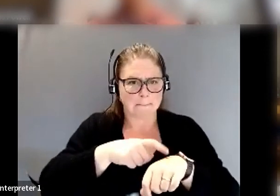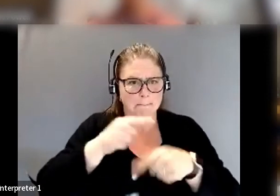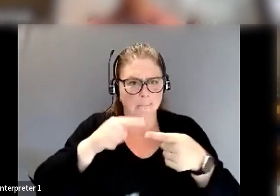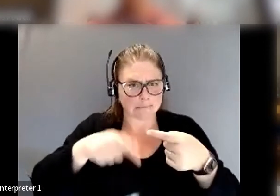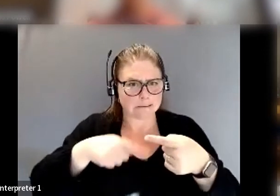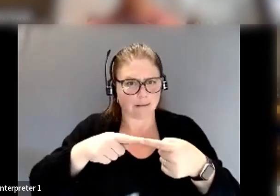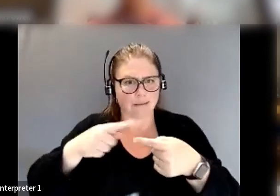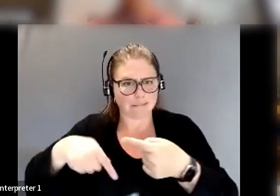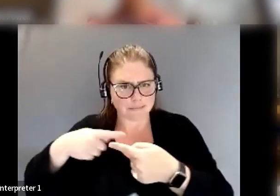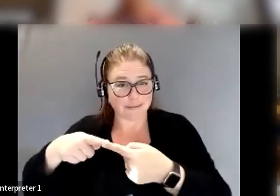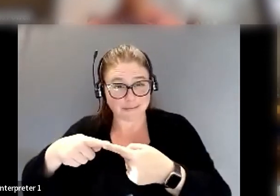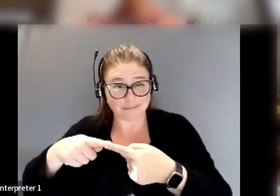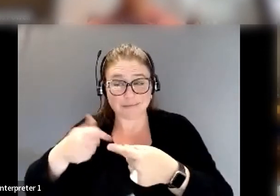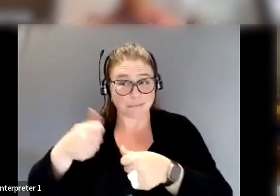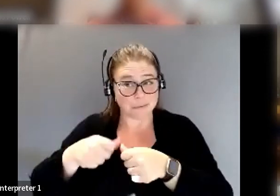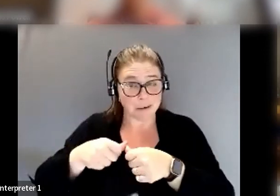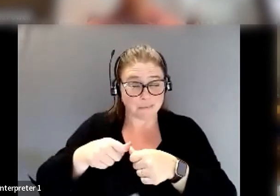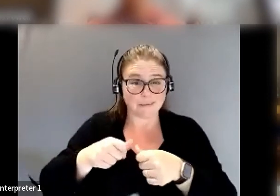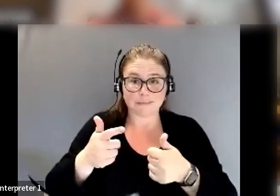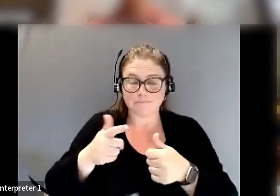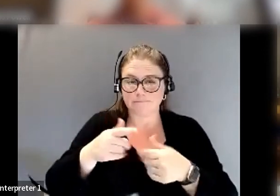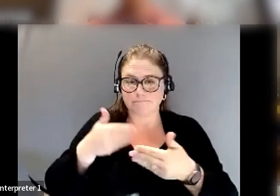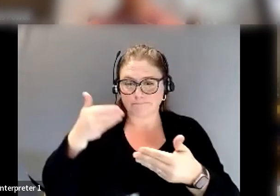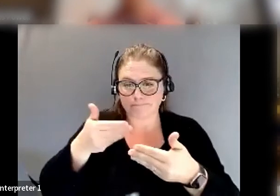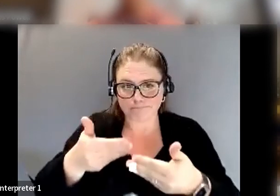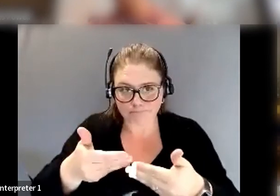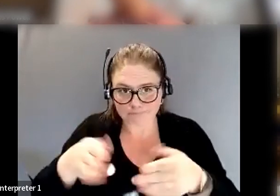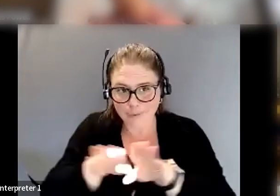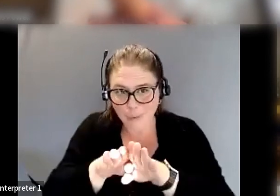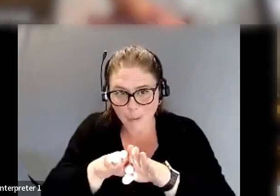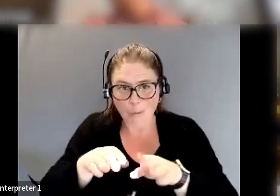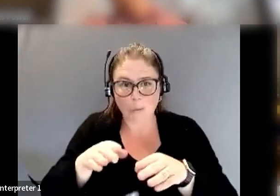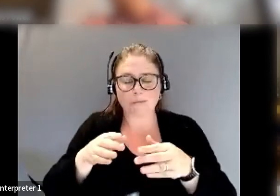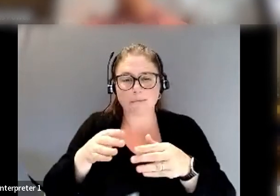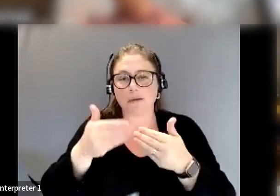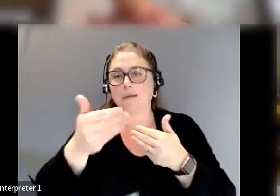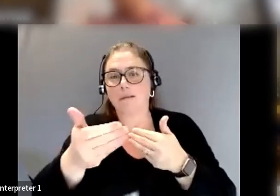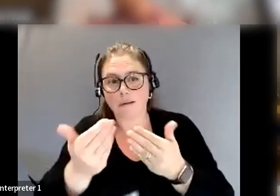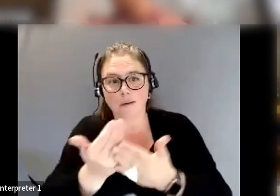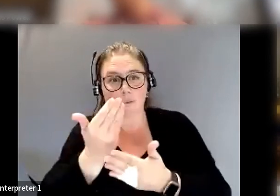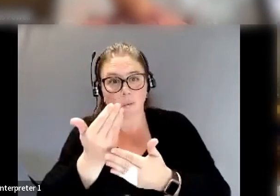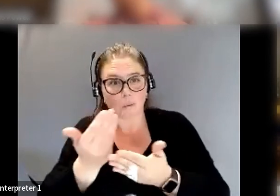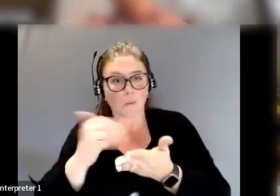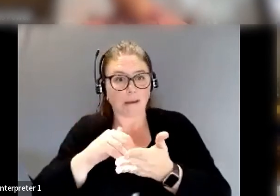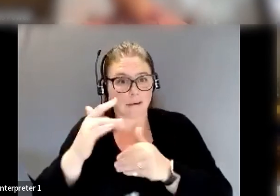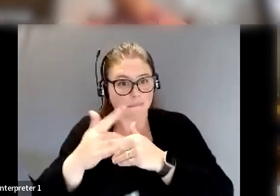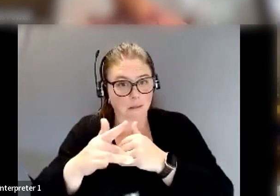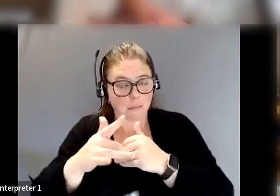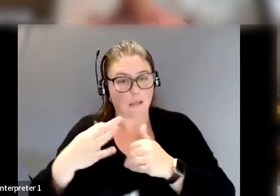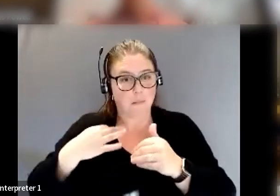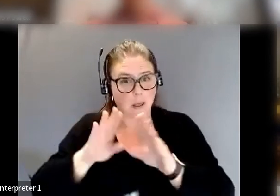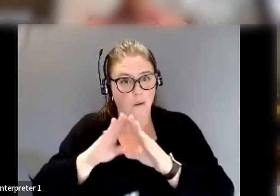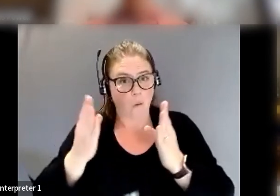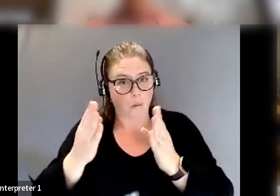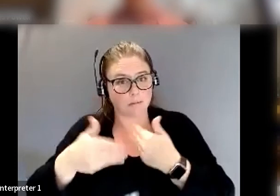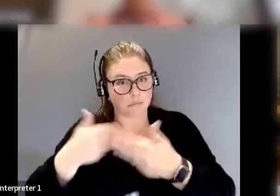We spoke about deadlines, knowing what's going to open up in the future. We want you to know what's available, no matter if it's closed or open, so